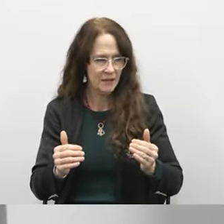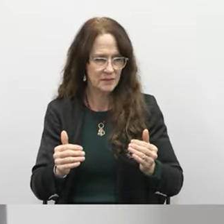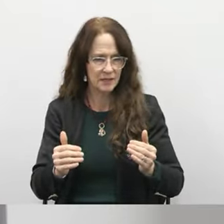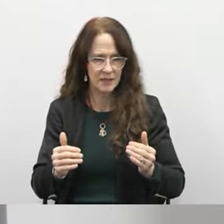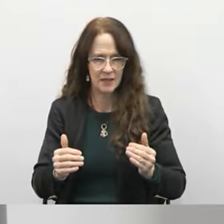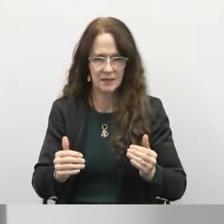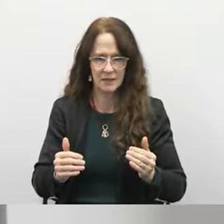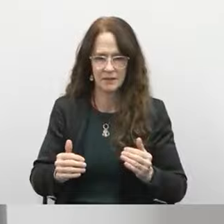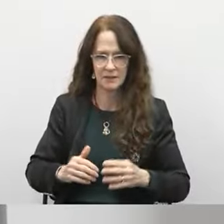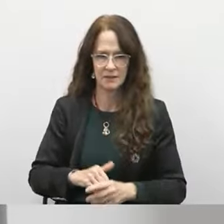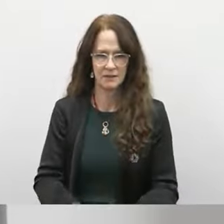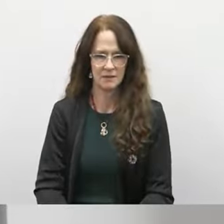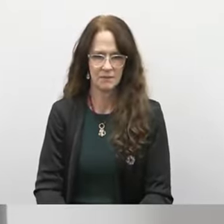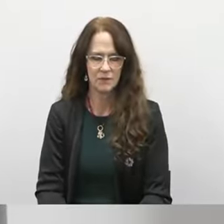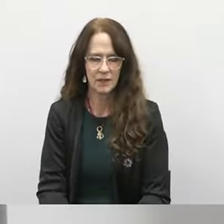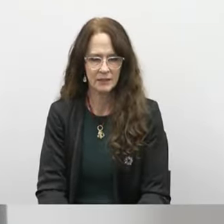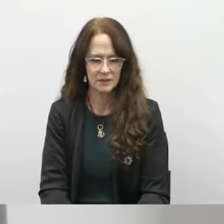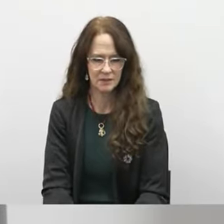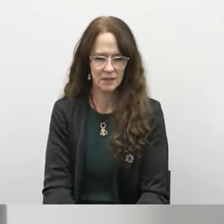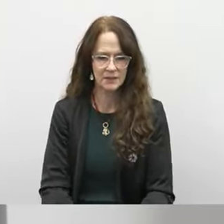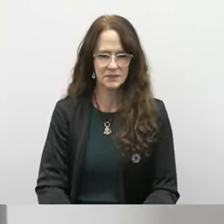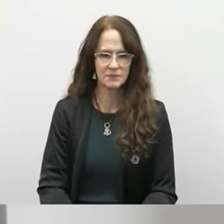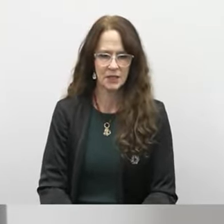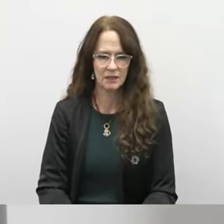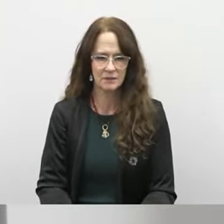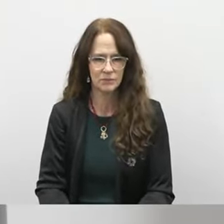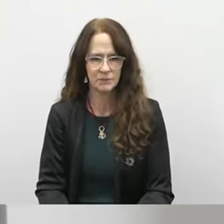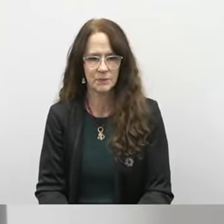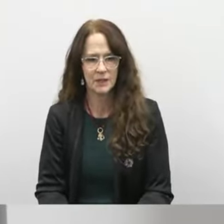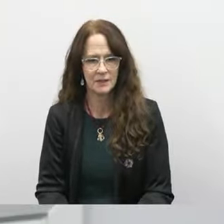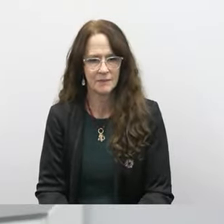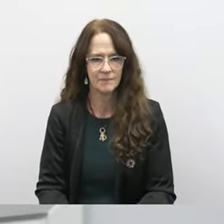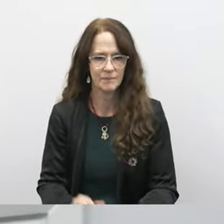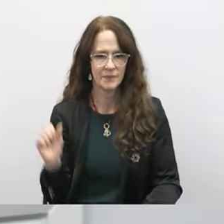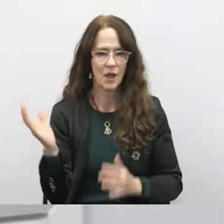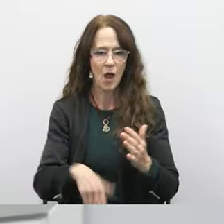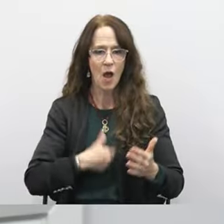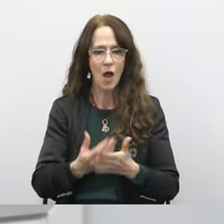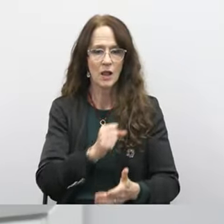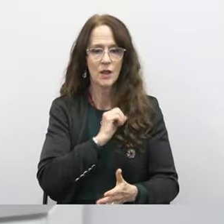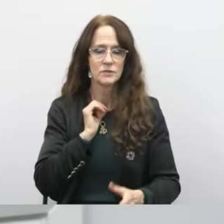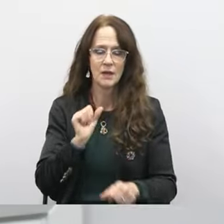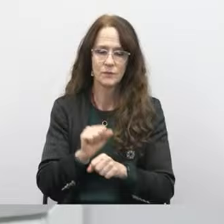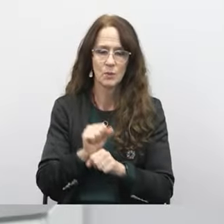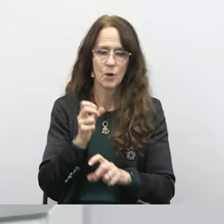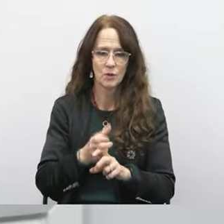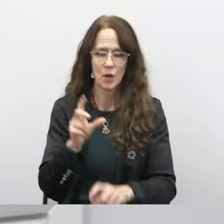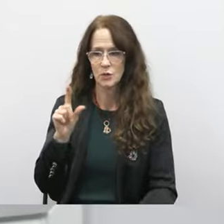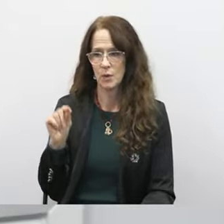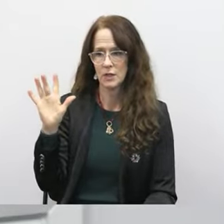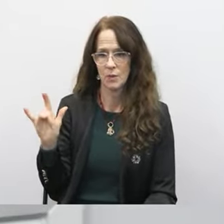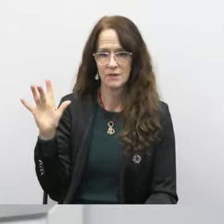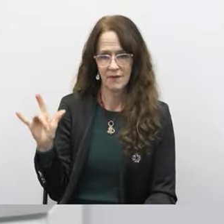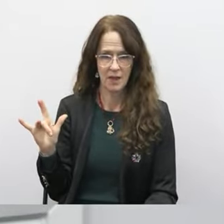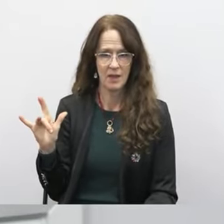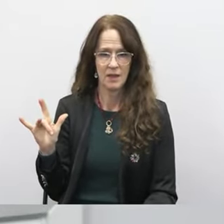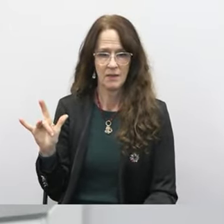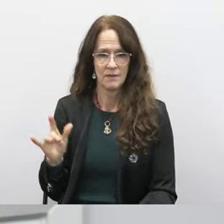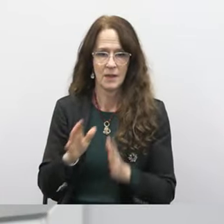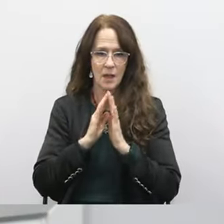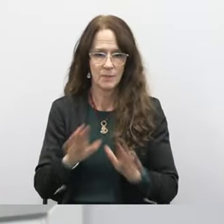Superintendent's Yeah, report. I have no report tonight, just to say that I wish all of our staff who have worked so hard in 2025 a